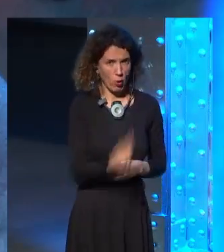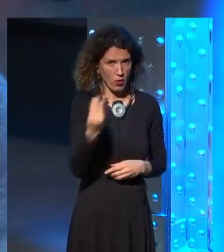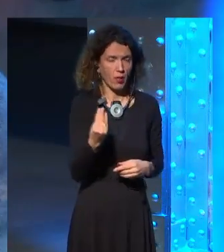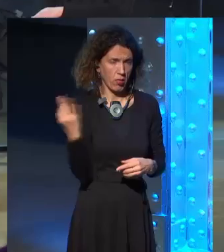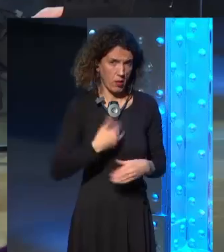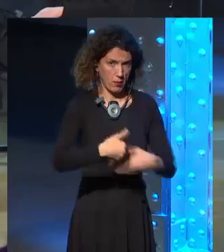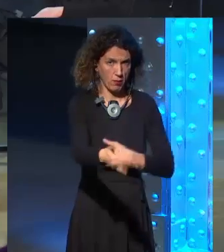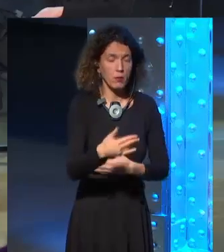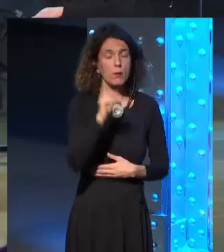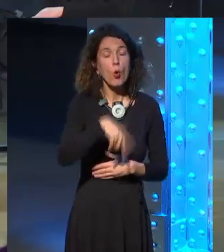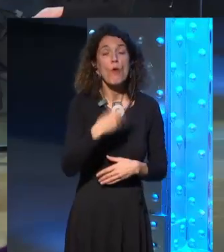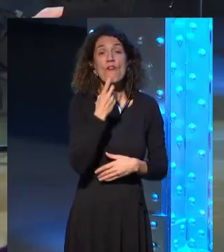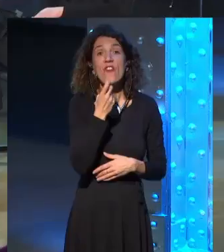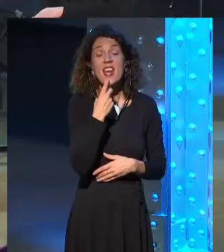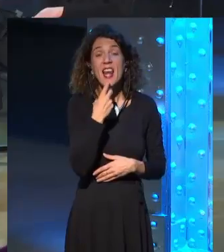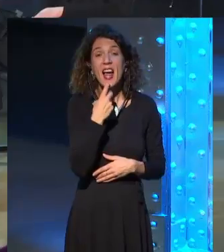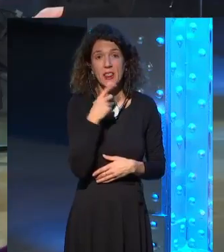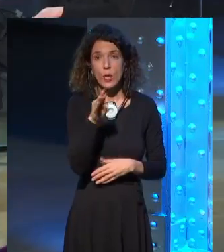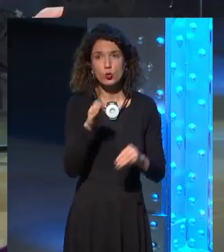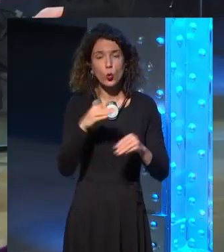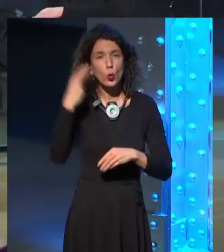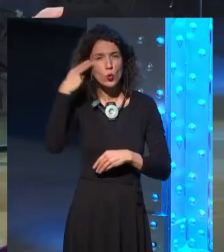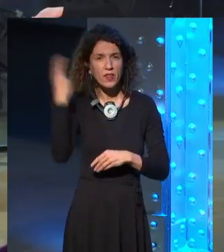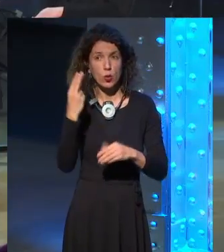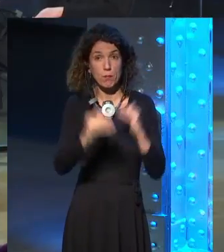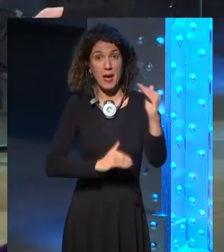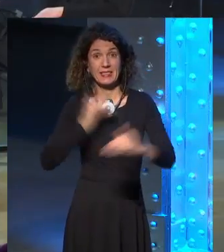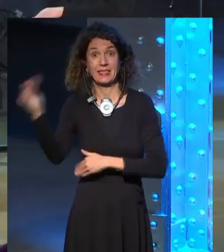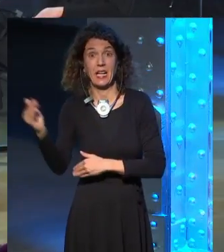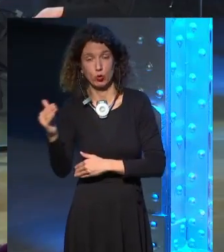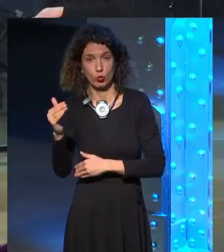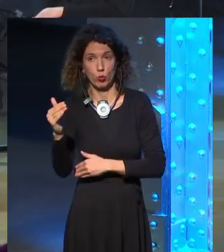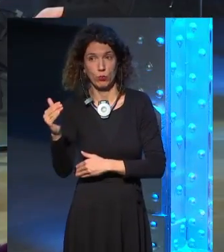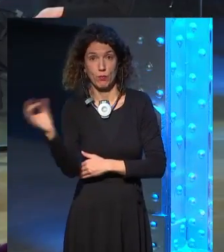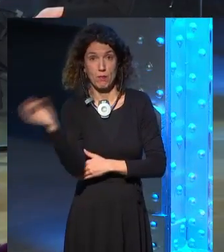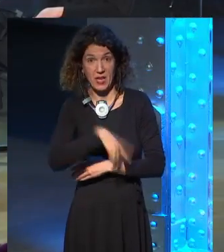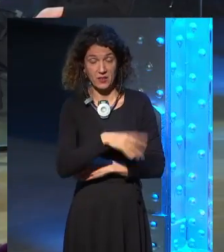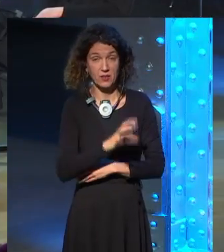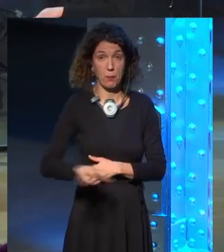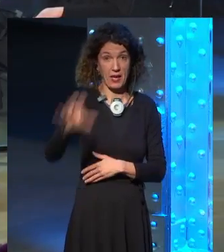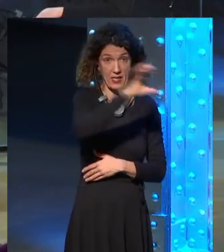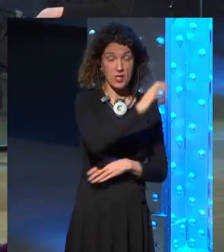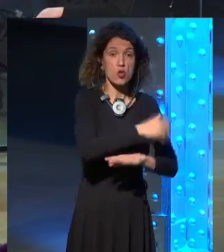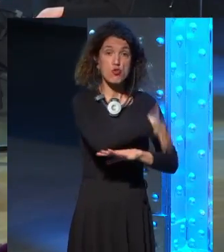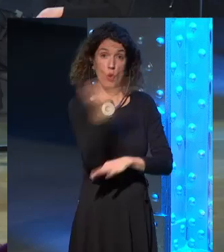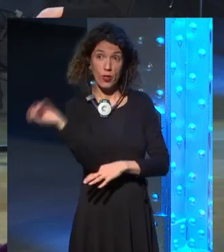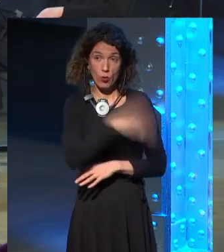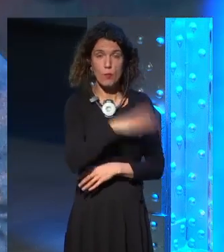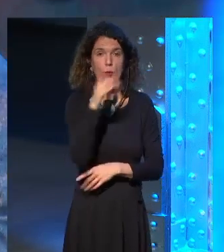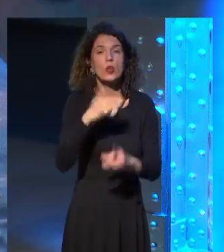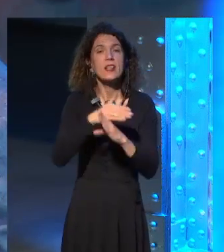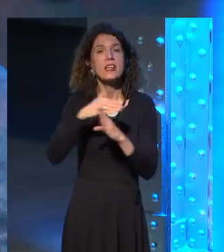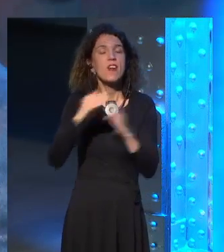why Finland score a little bit higher in the suicide rates than some of the other Nordic countries is also they have a higher level